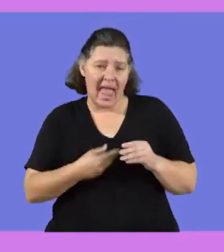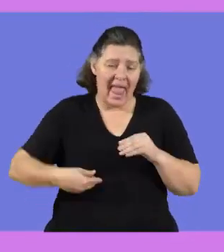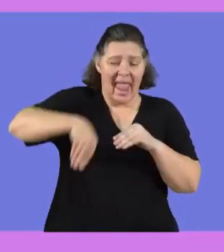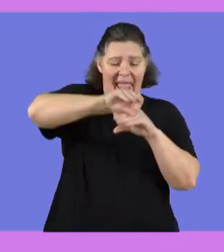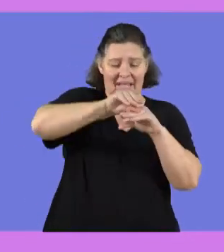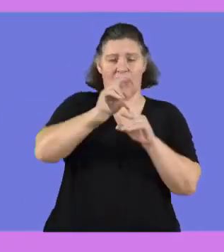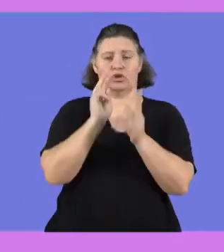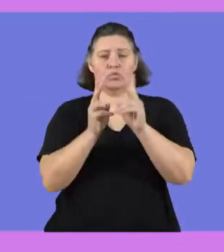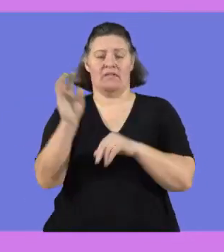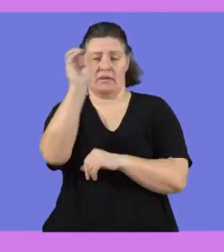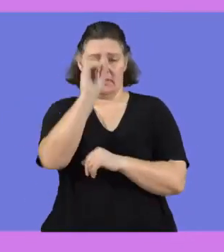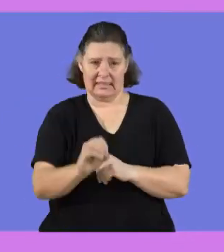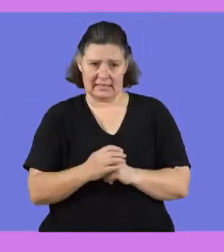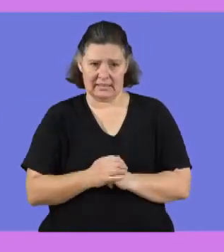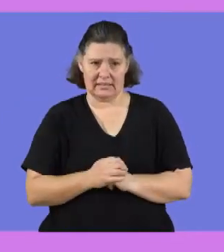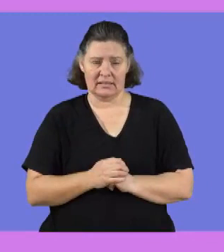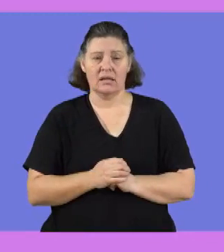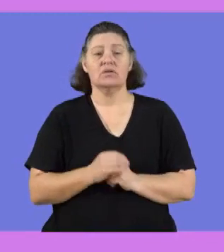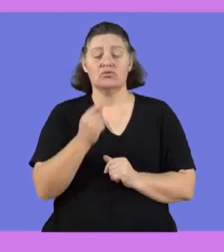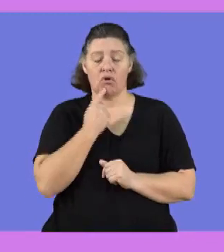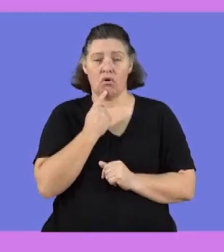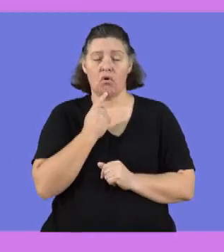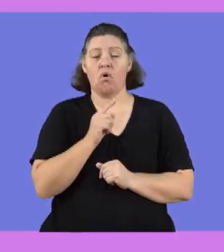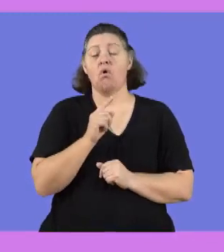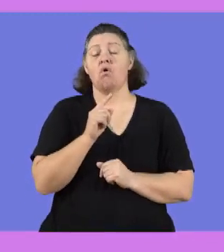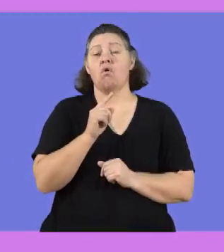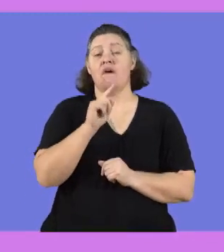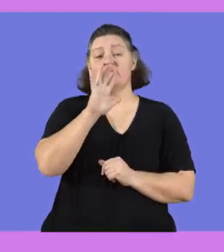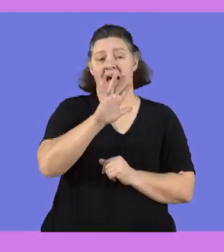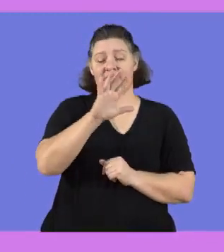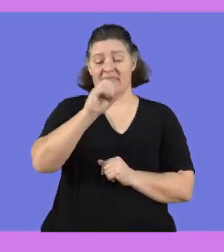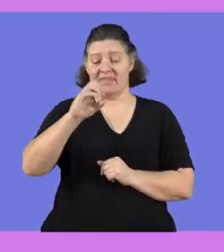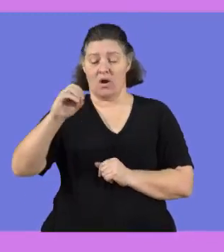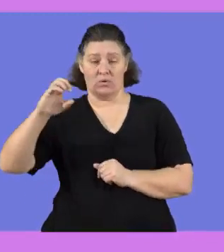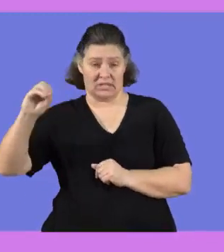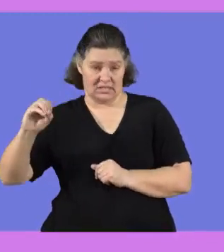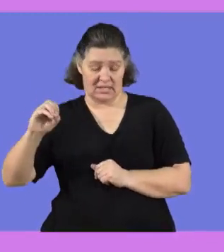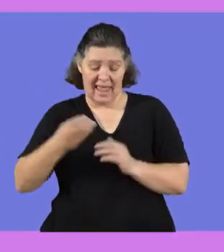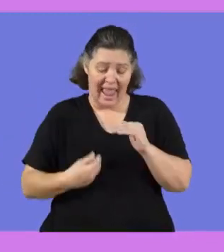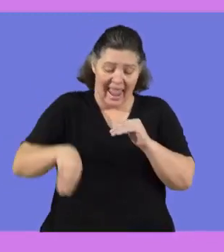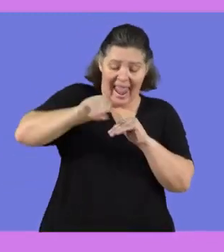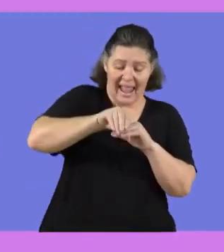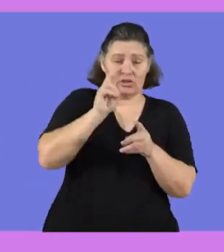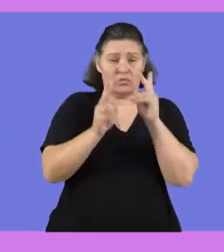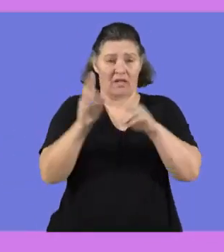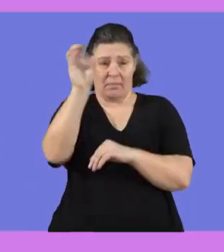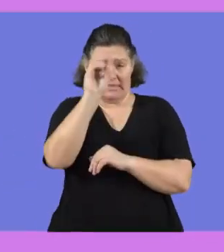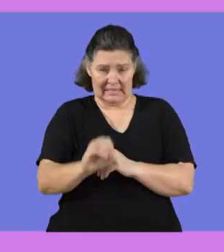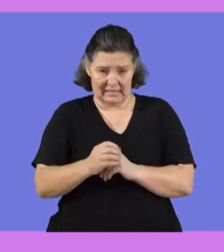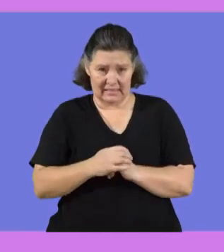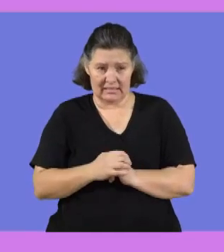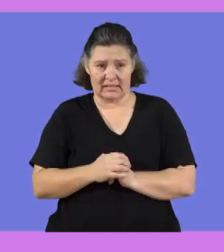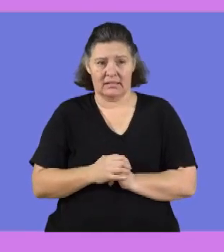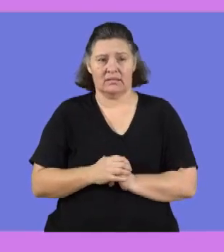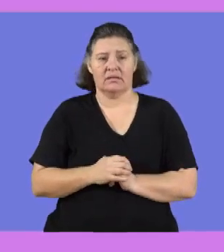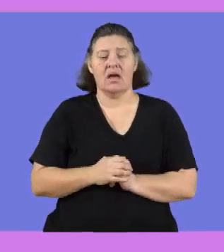increase 5,000 rand by 12%. So as we increase 5,000 rand by 12%,